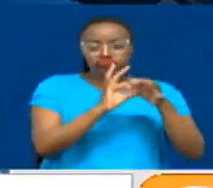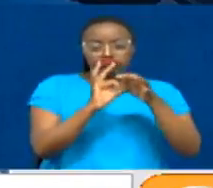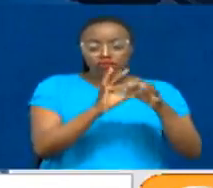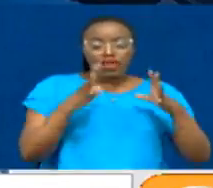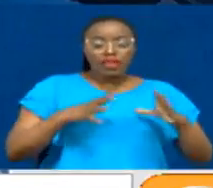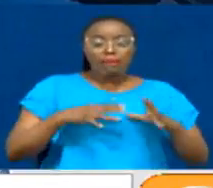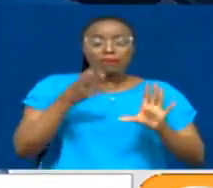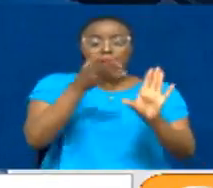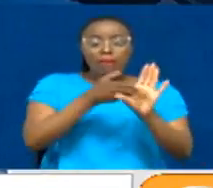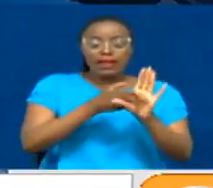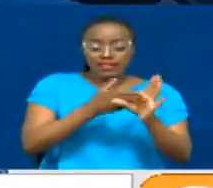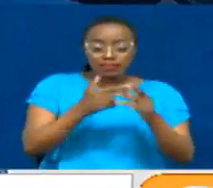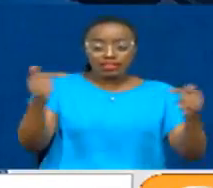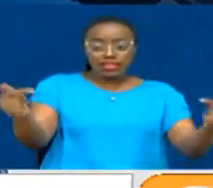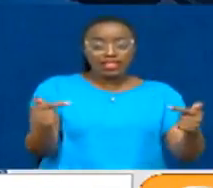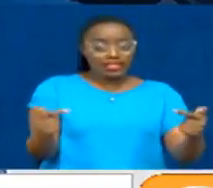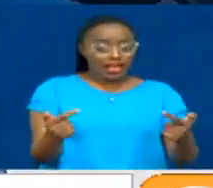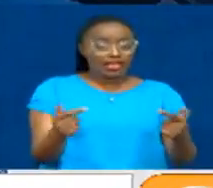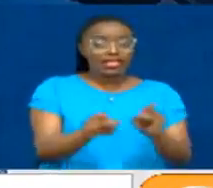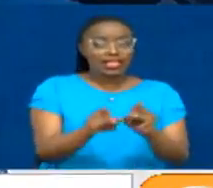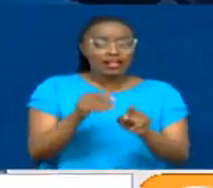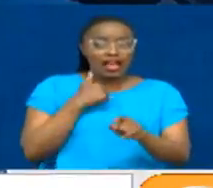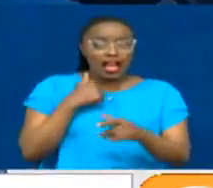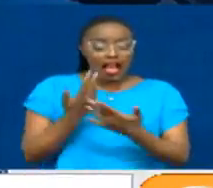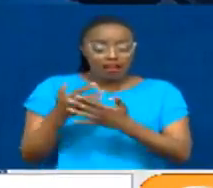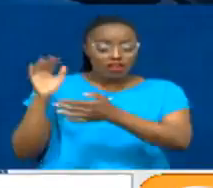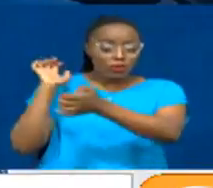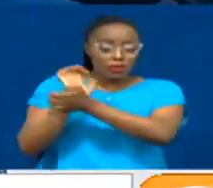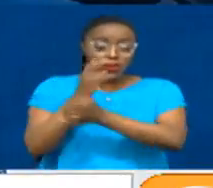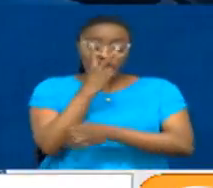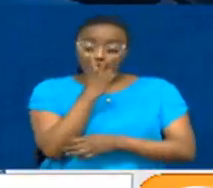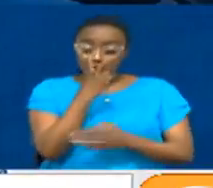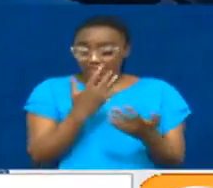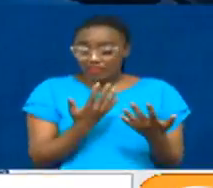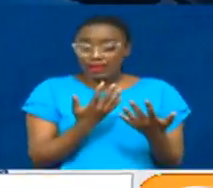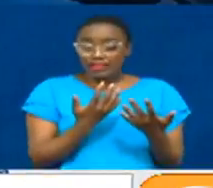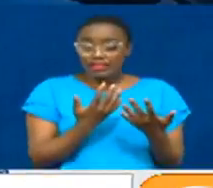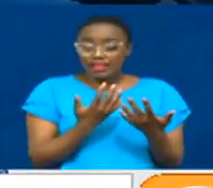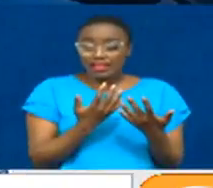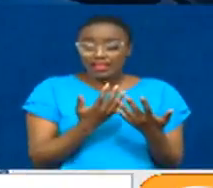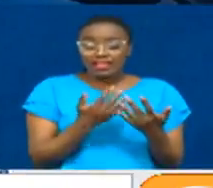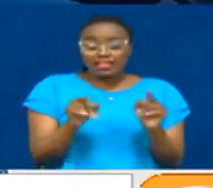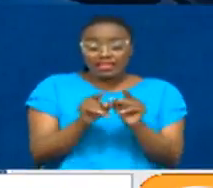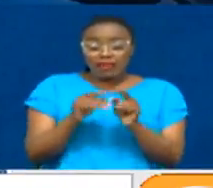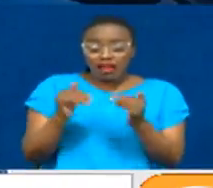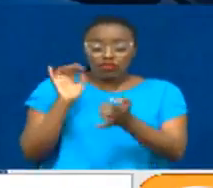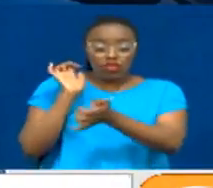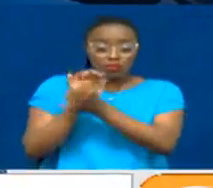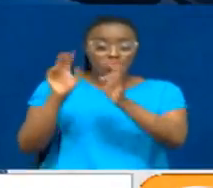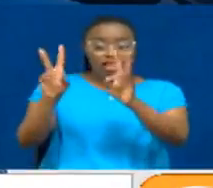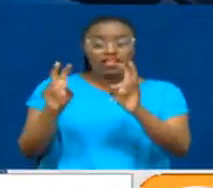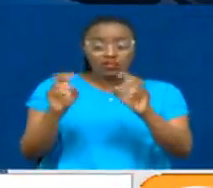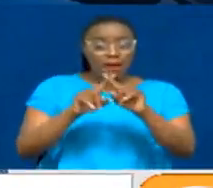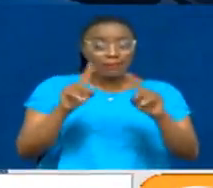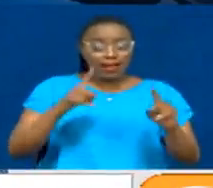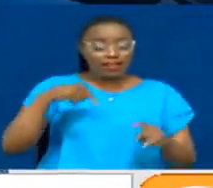those who participate, those who incite, have a deterrence aspect to it. So it wasn't so mostly as a prosecution aspect of it,